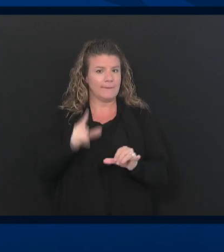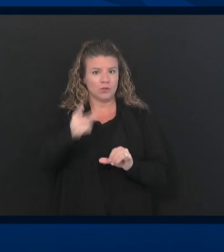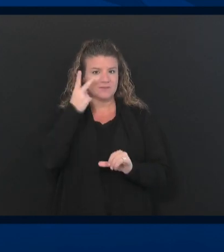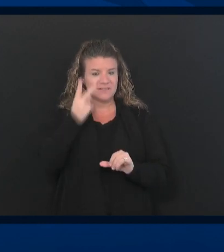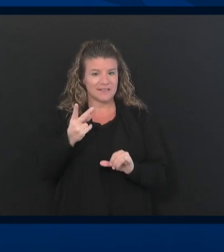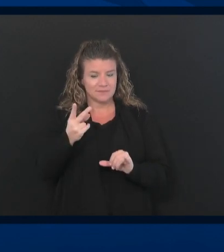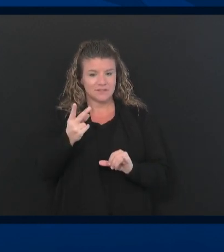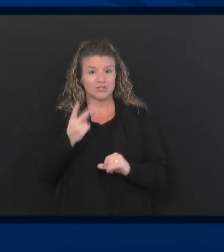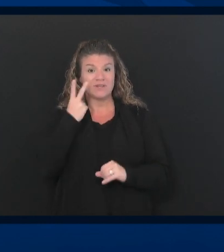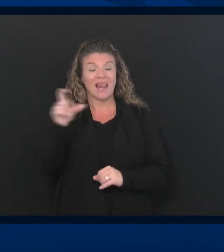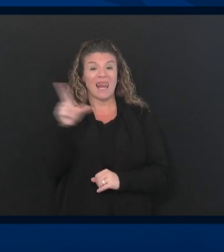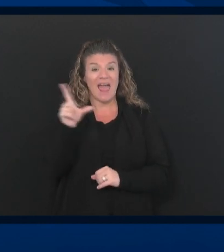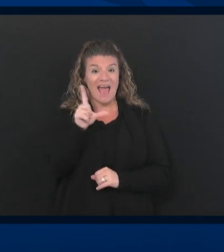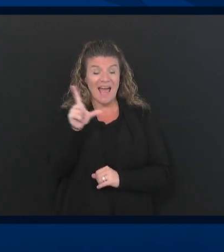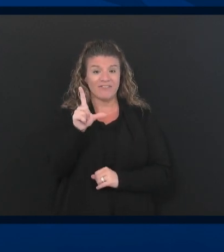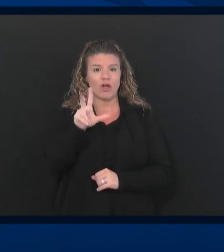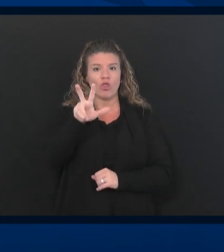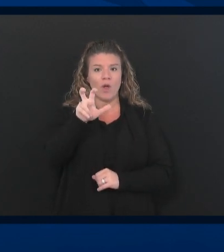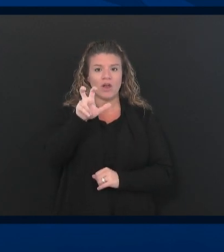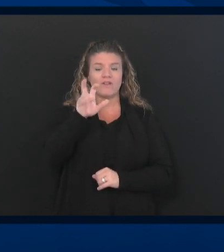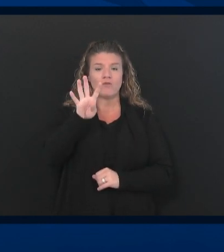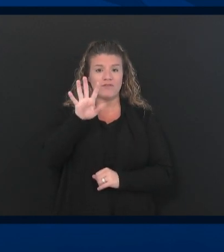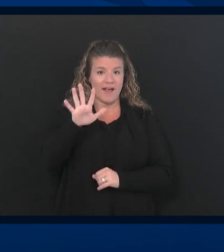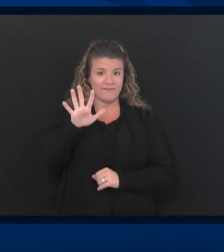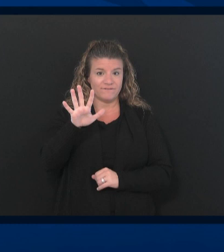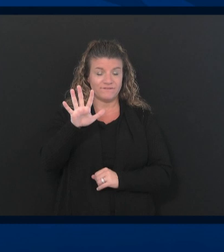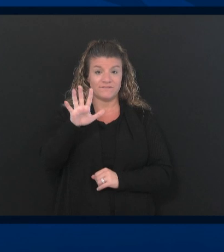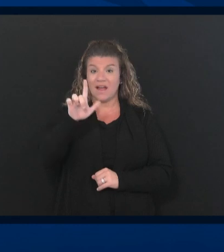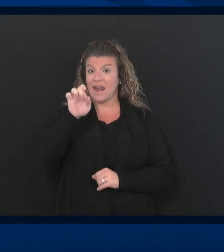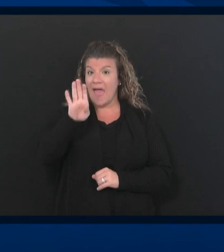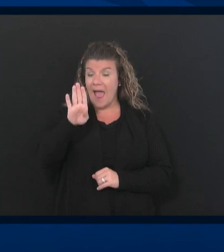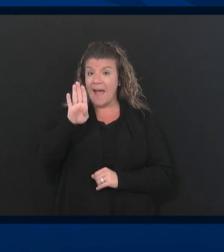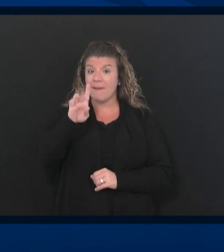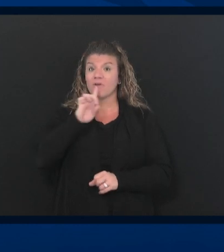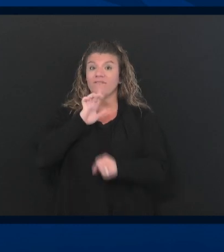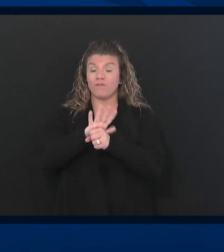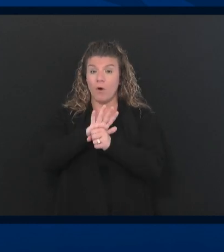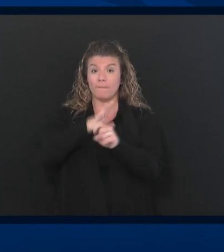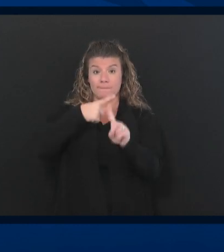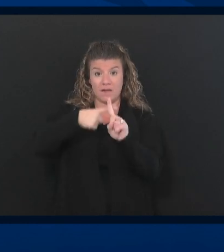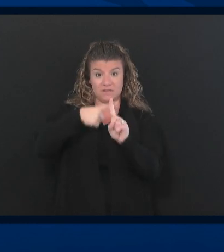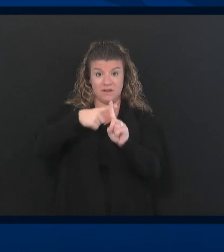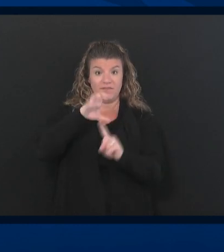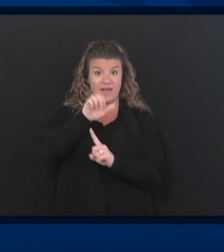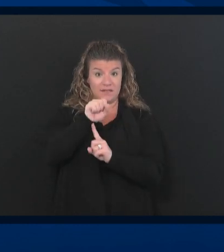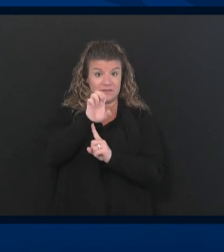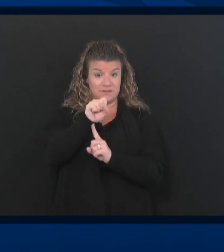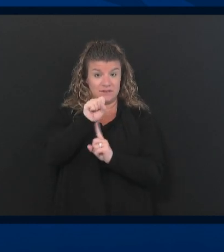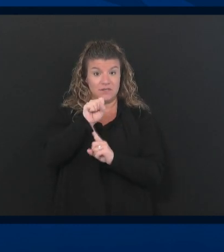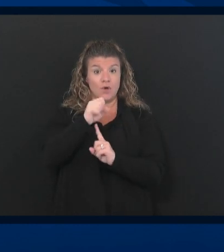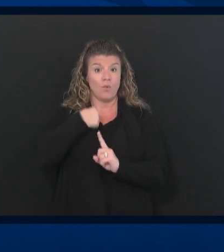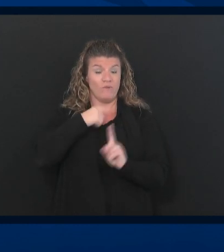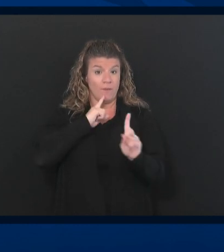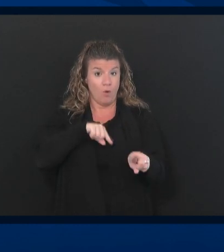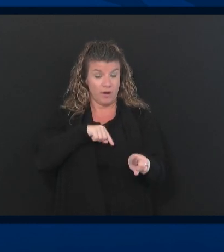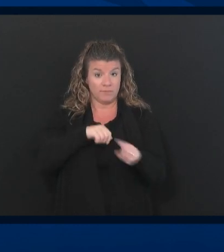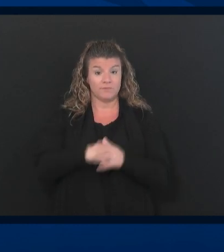on the left is the 345 laboratory confirmed positive cases that we've been reported to at the